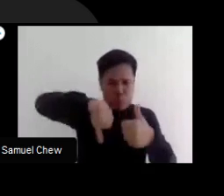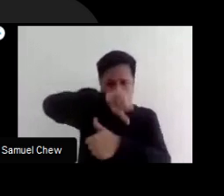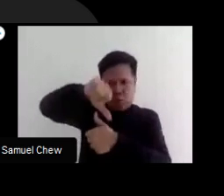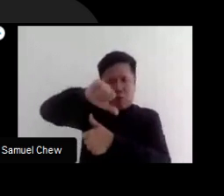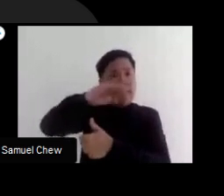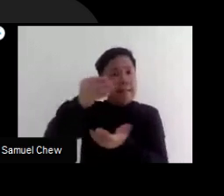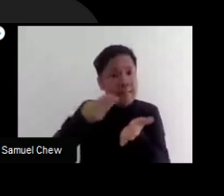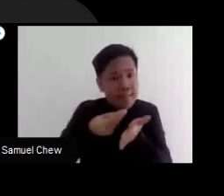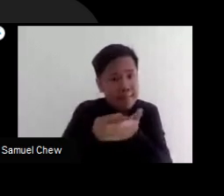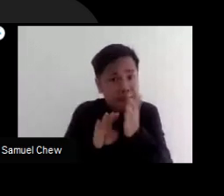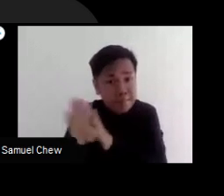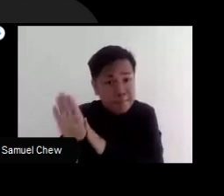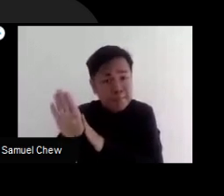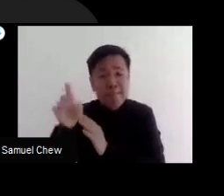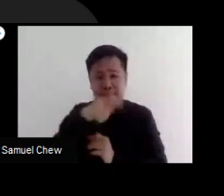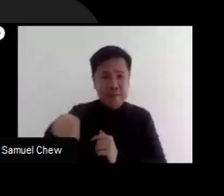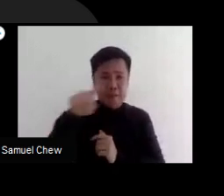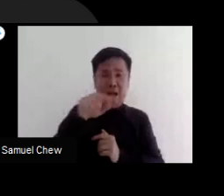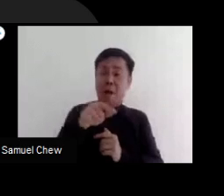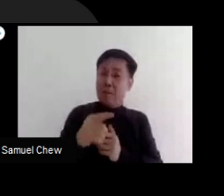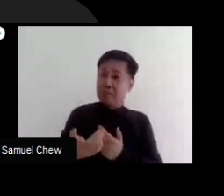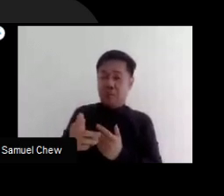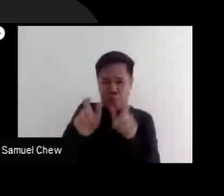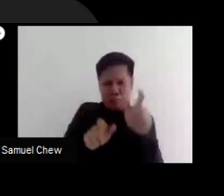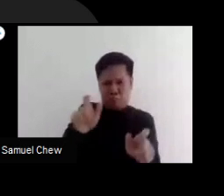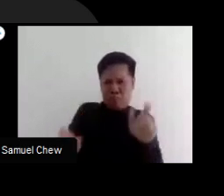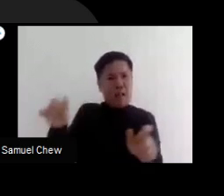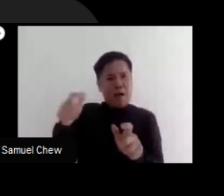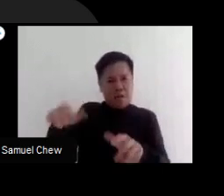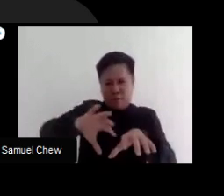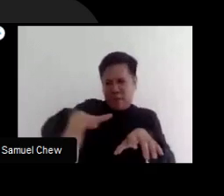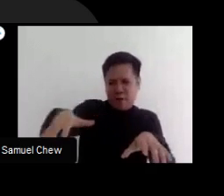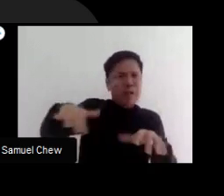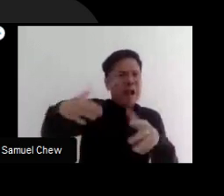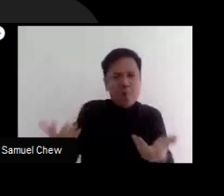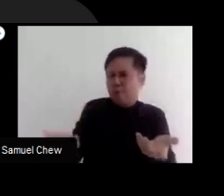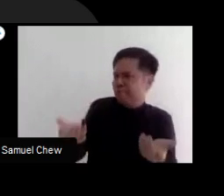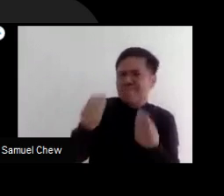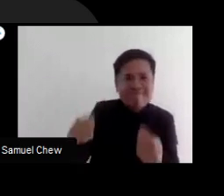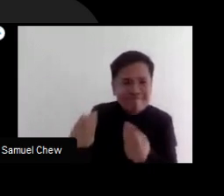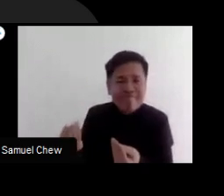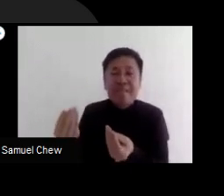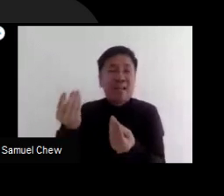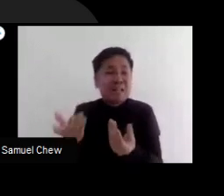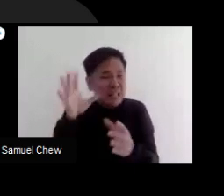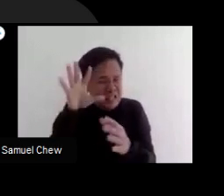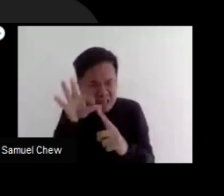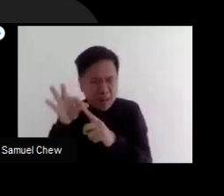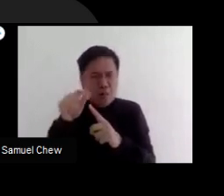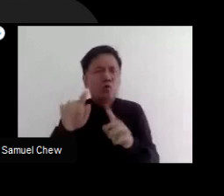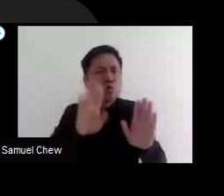the well-being of population in the affected countries, in particular women, children, including adolescents,